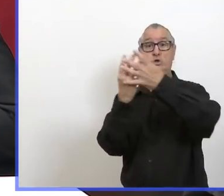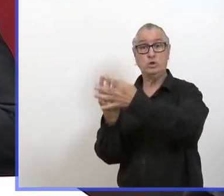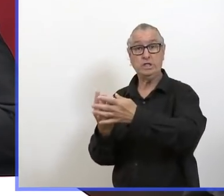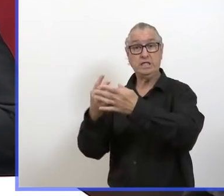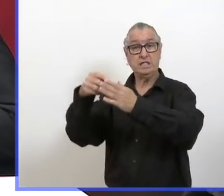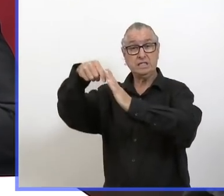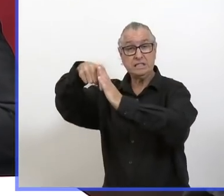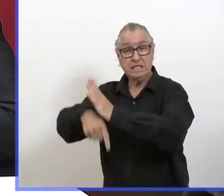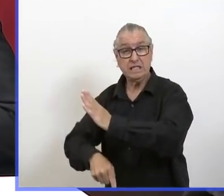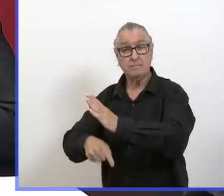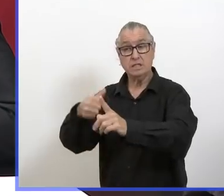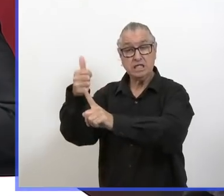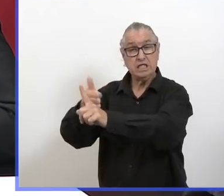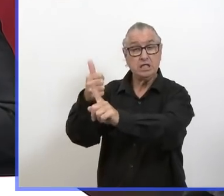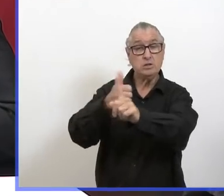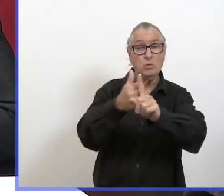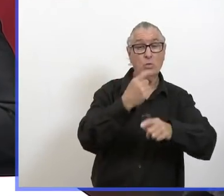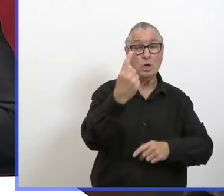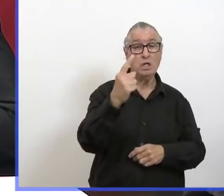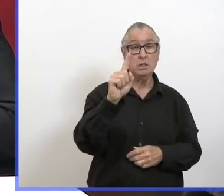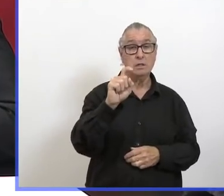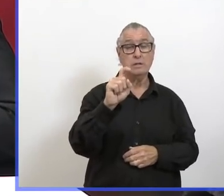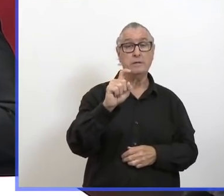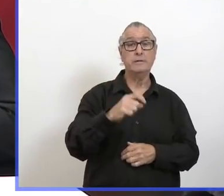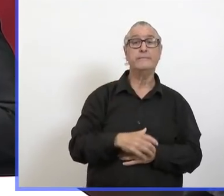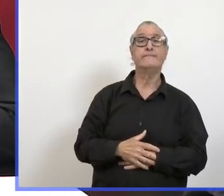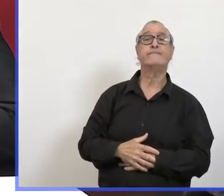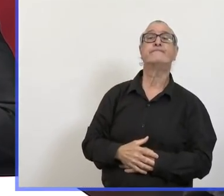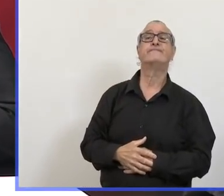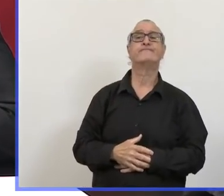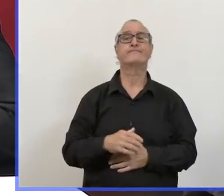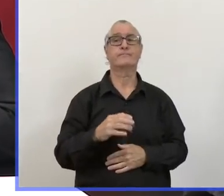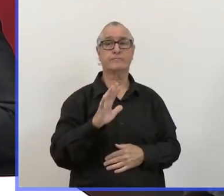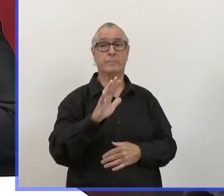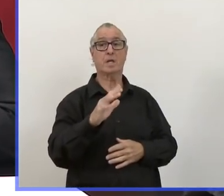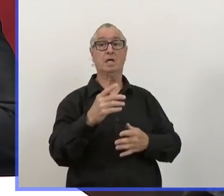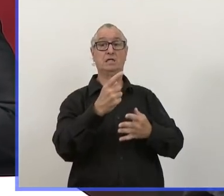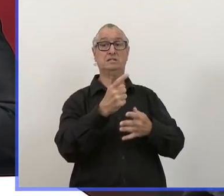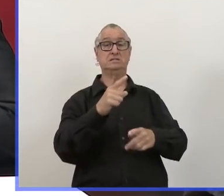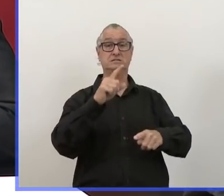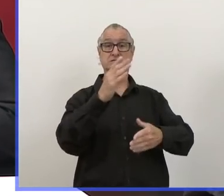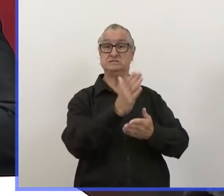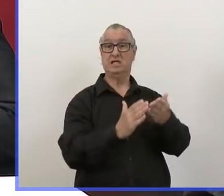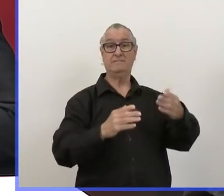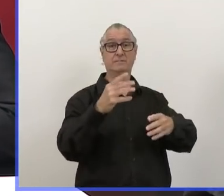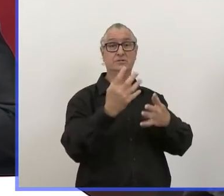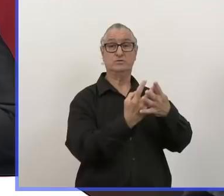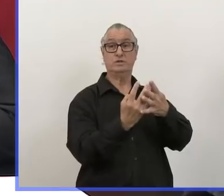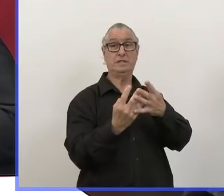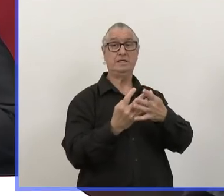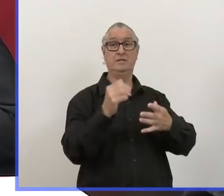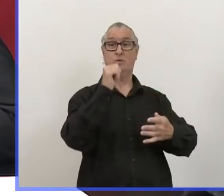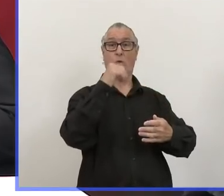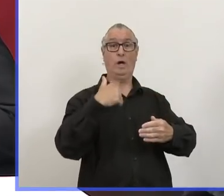able to. Obviously, there's some variants where a screen isn't viable, that we just haven't been able to develop a screen for it.